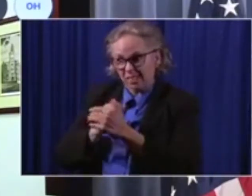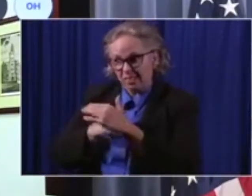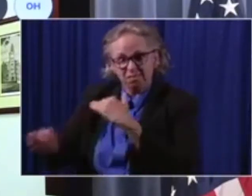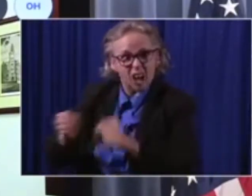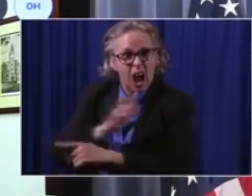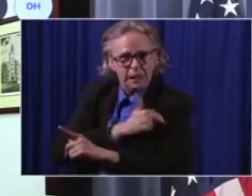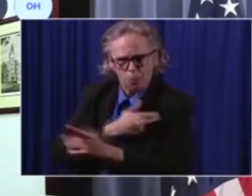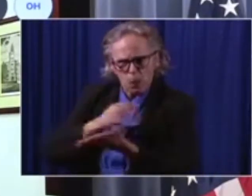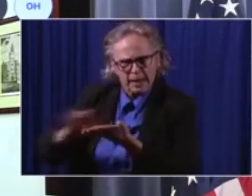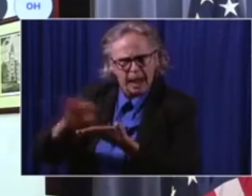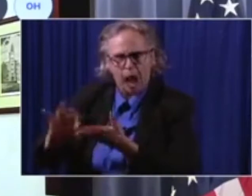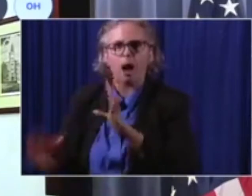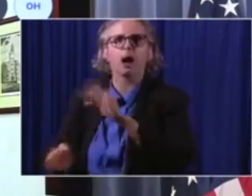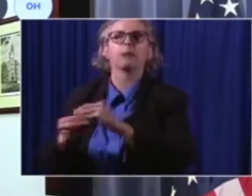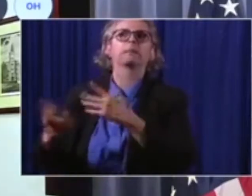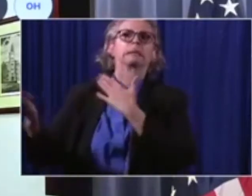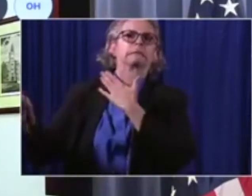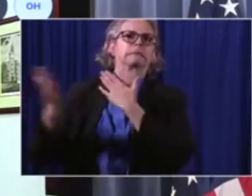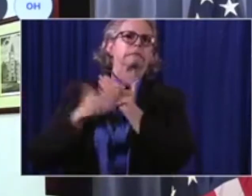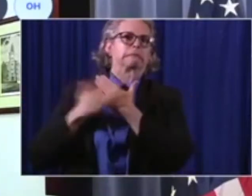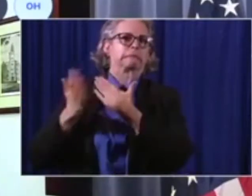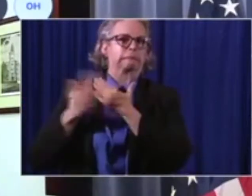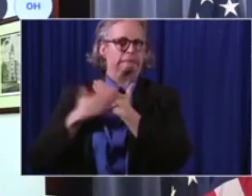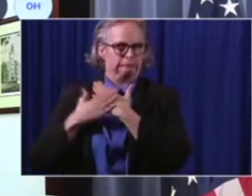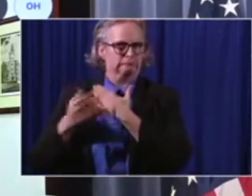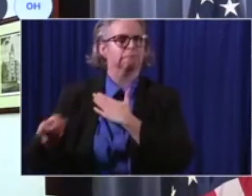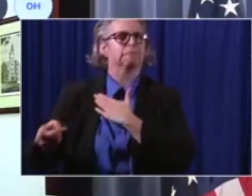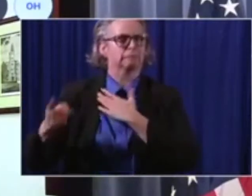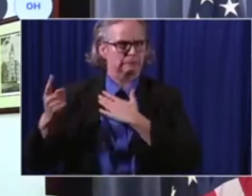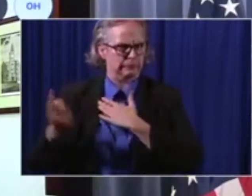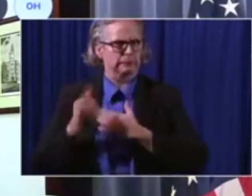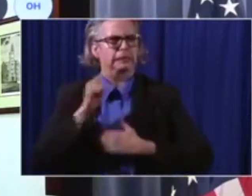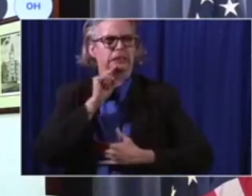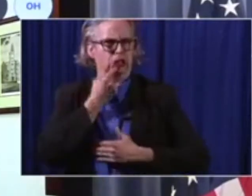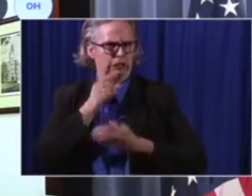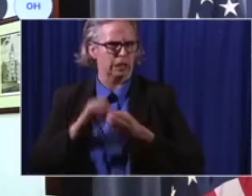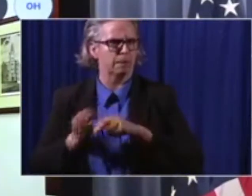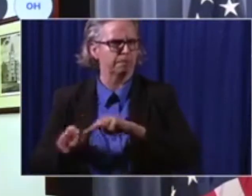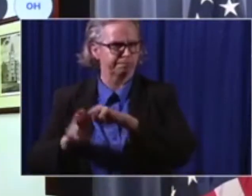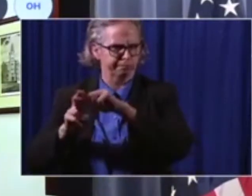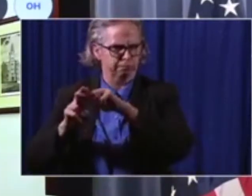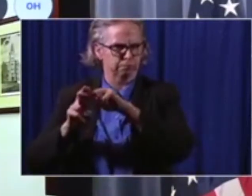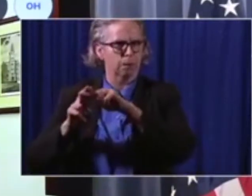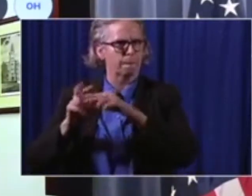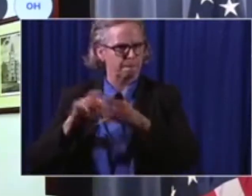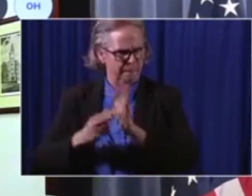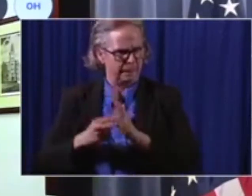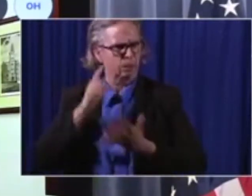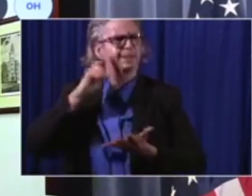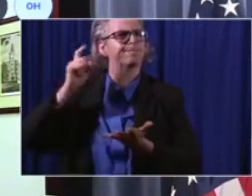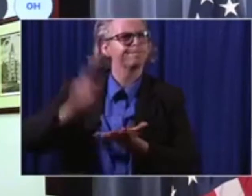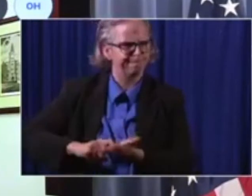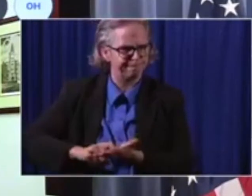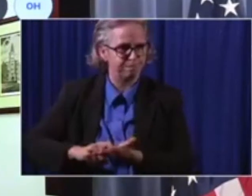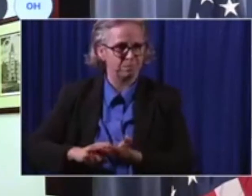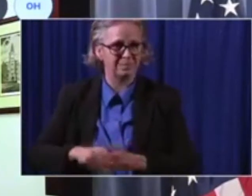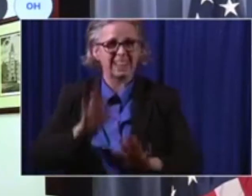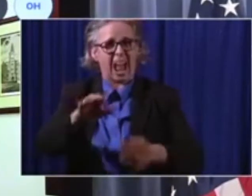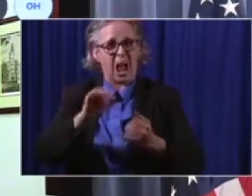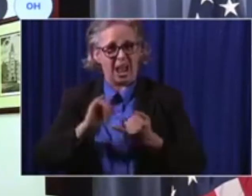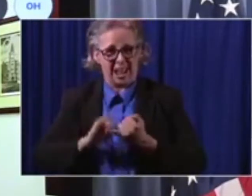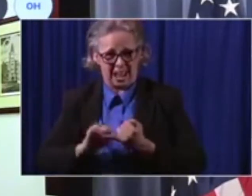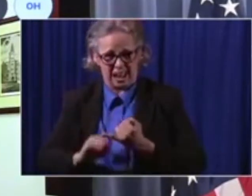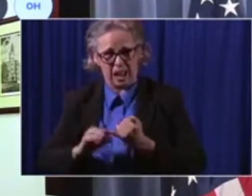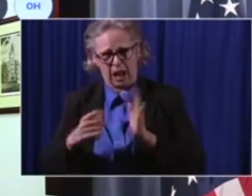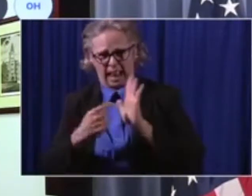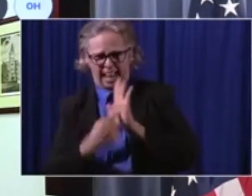the metric. So once again, a rapid increase over over a 5-day period. And the last metric really relates to